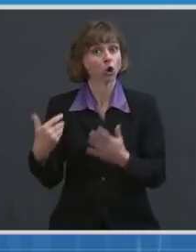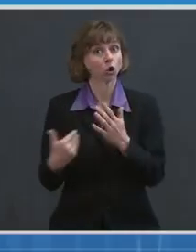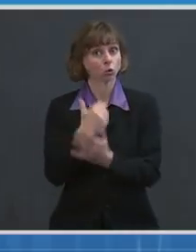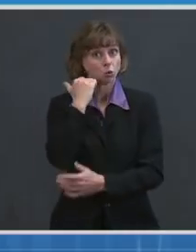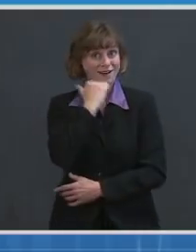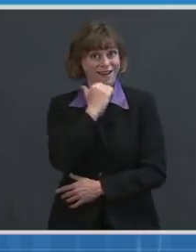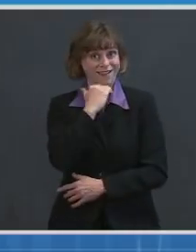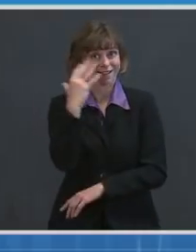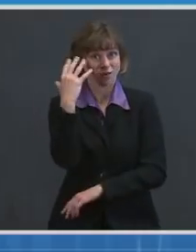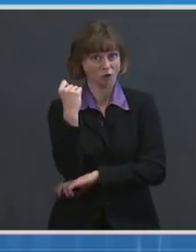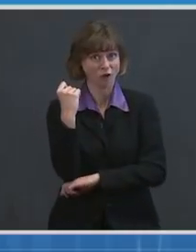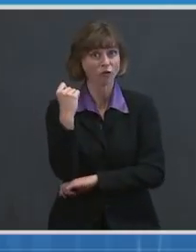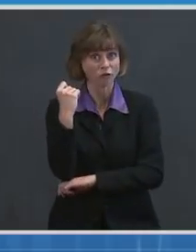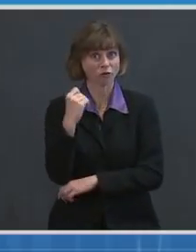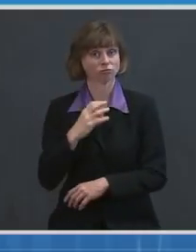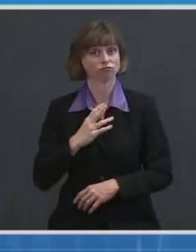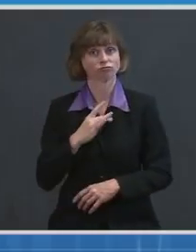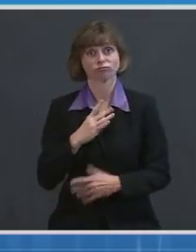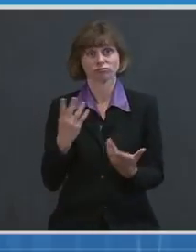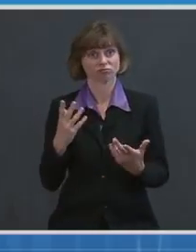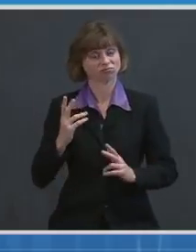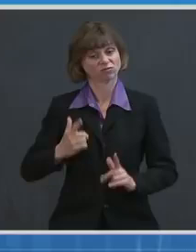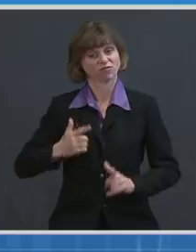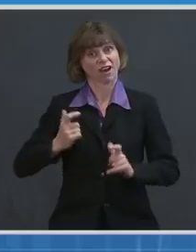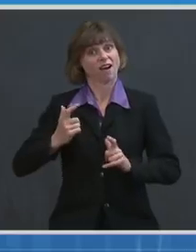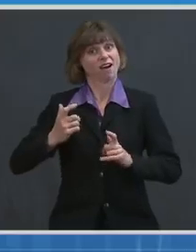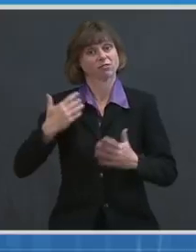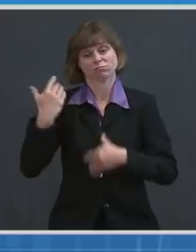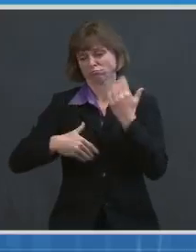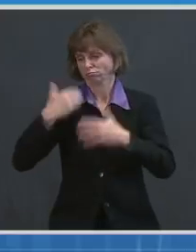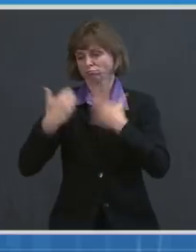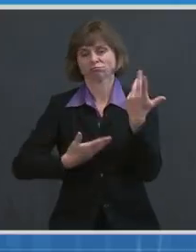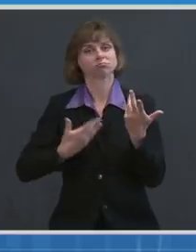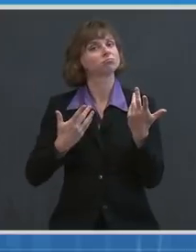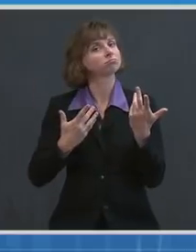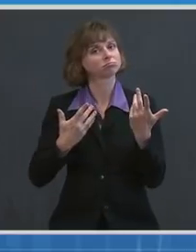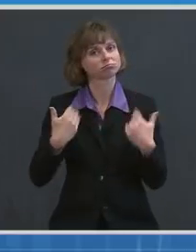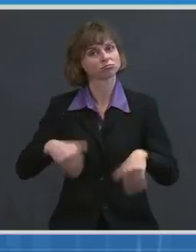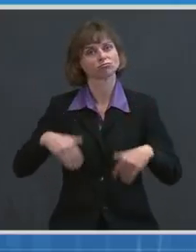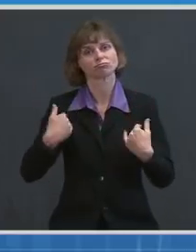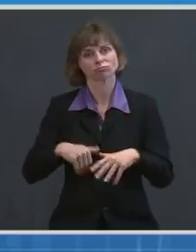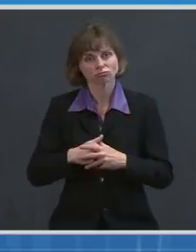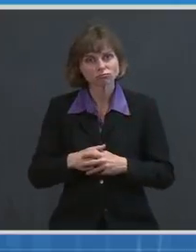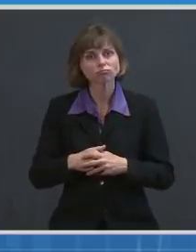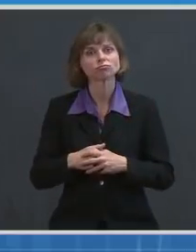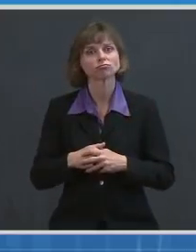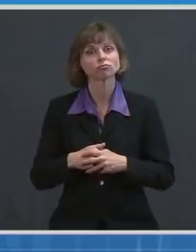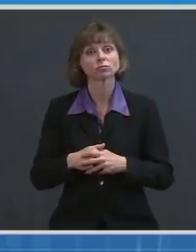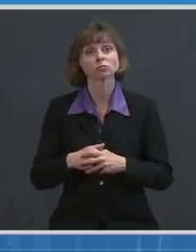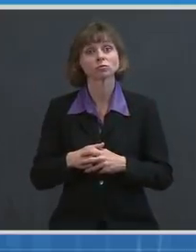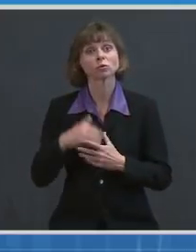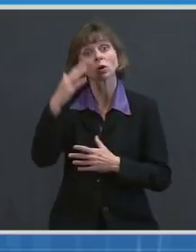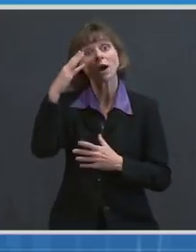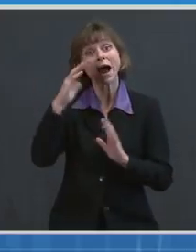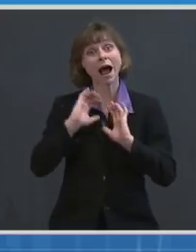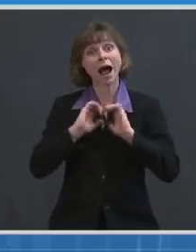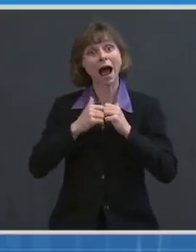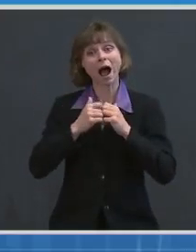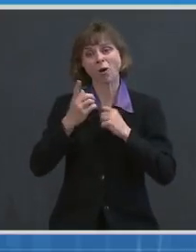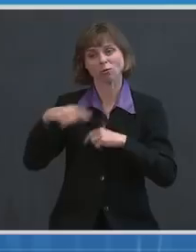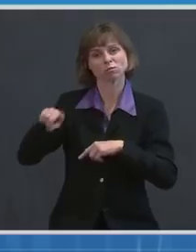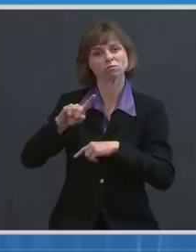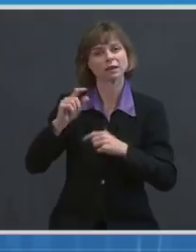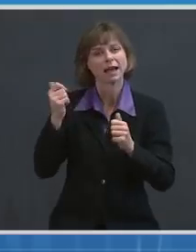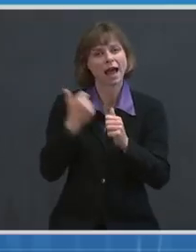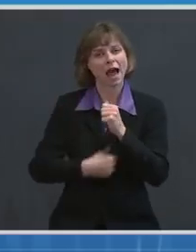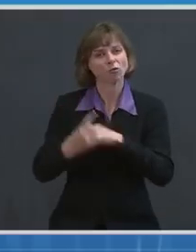pace seen nowhere else around the world. This is a function of everyone executing to their fullest, and it